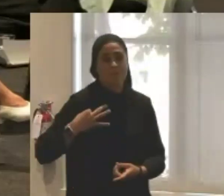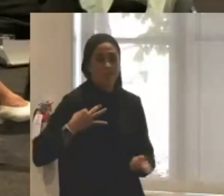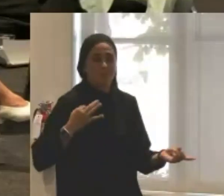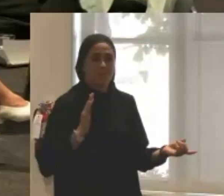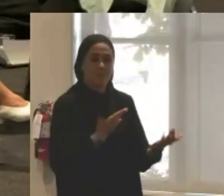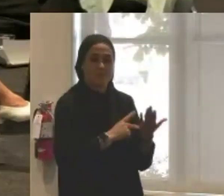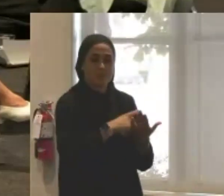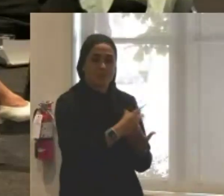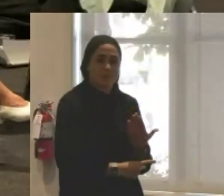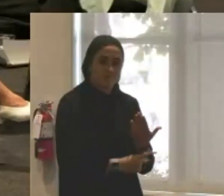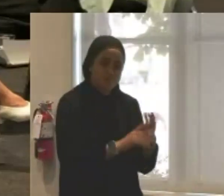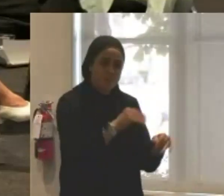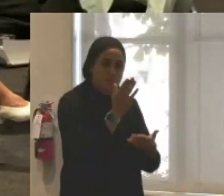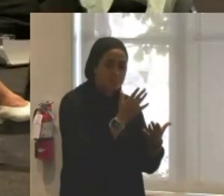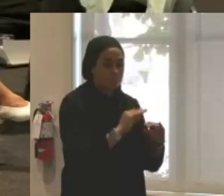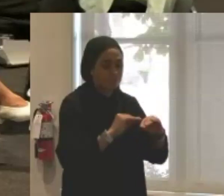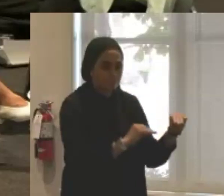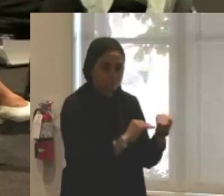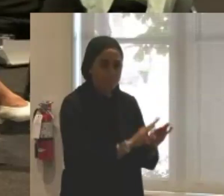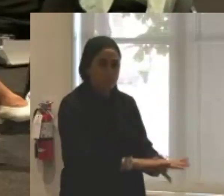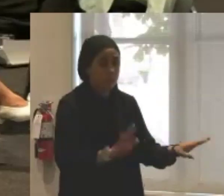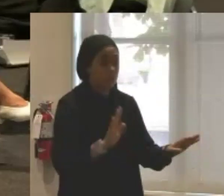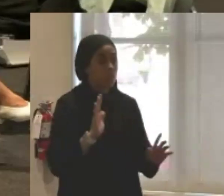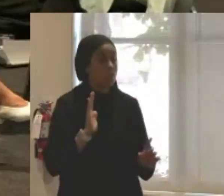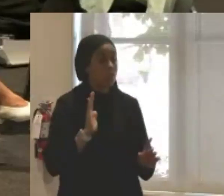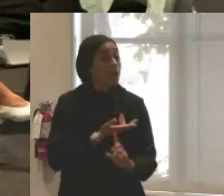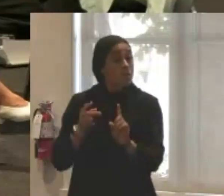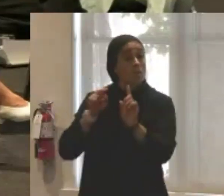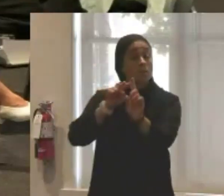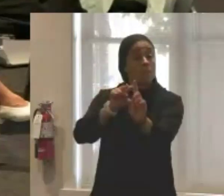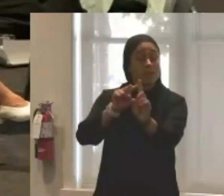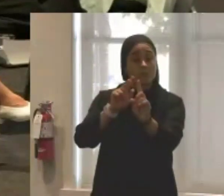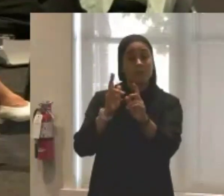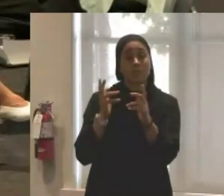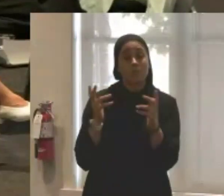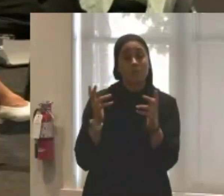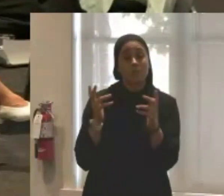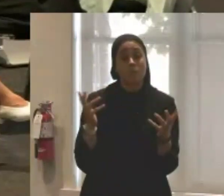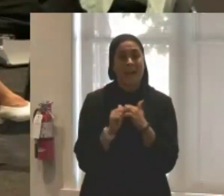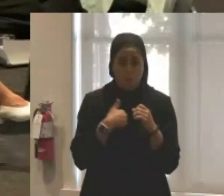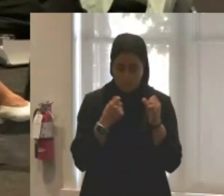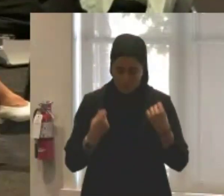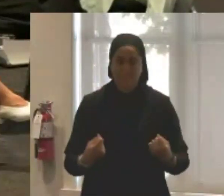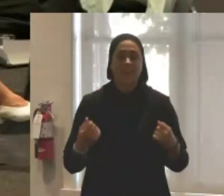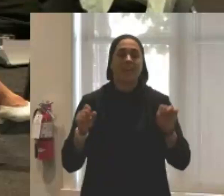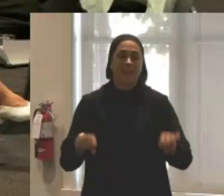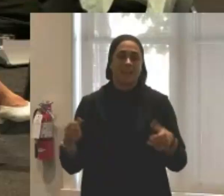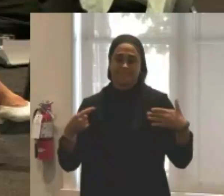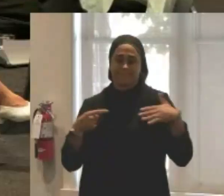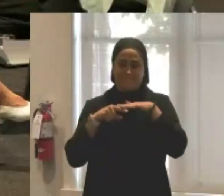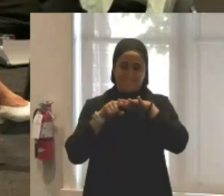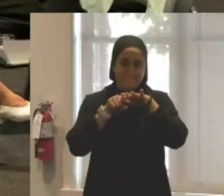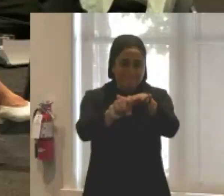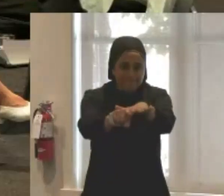well. So I feel like for us, it's more about how we can integrate all those kind of knowledge